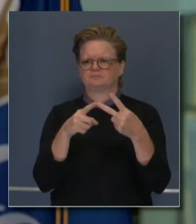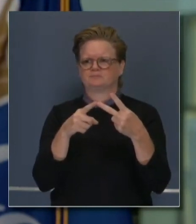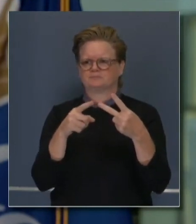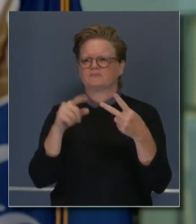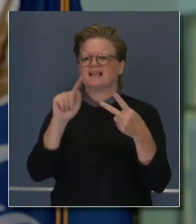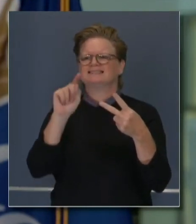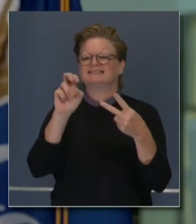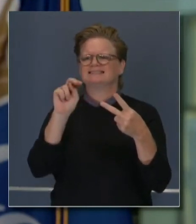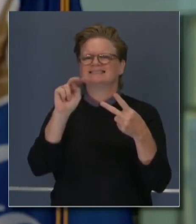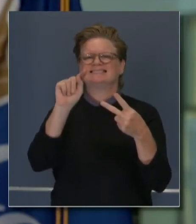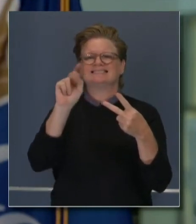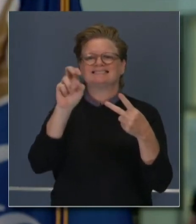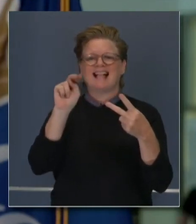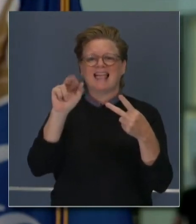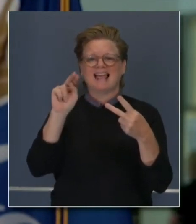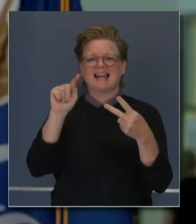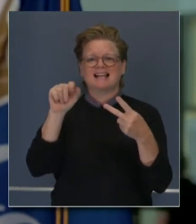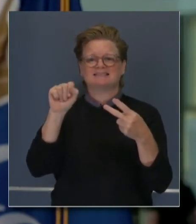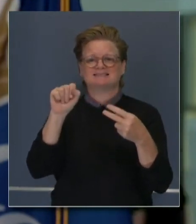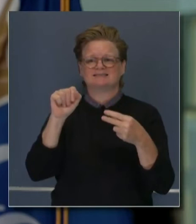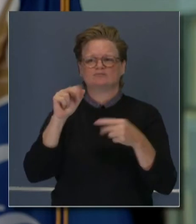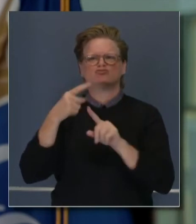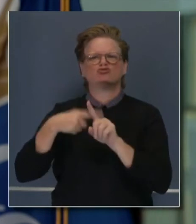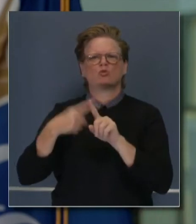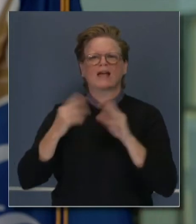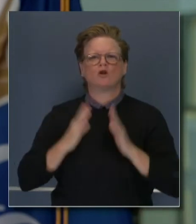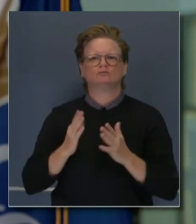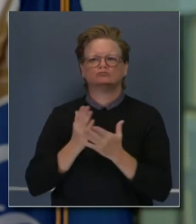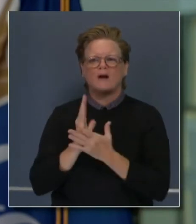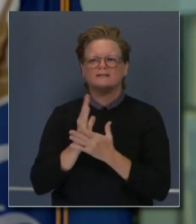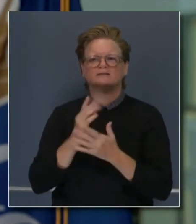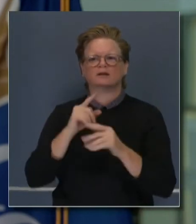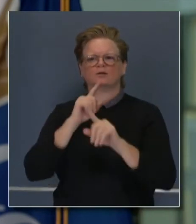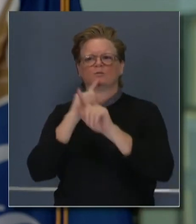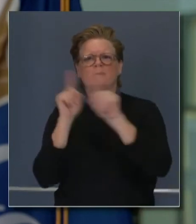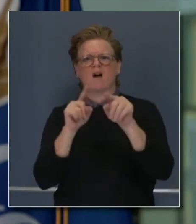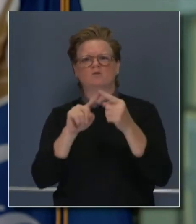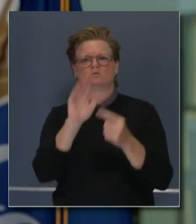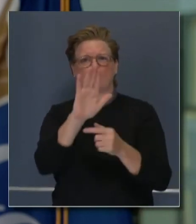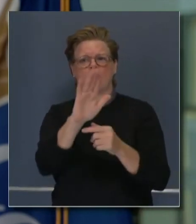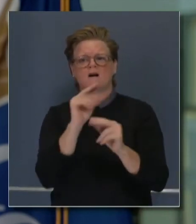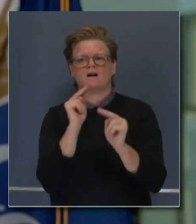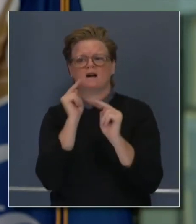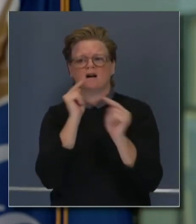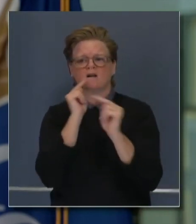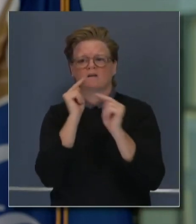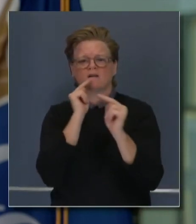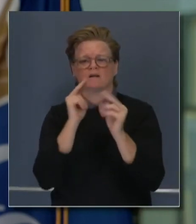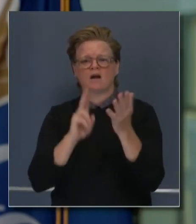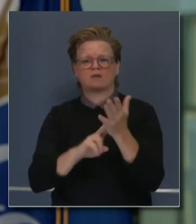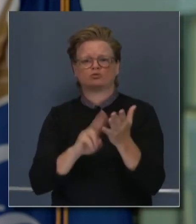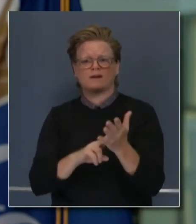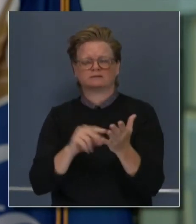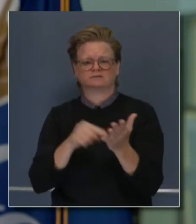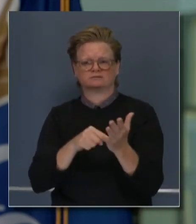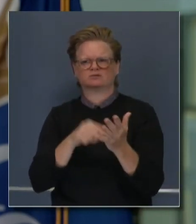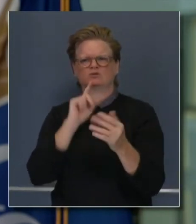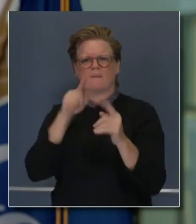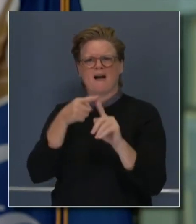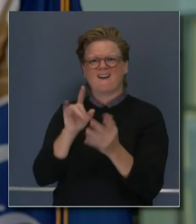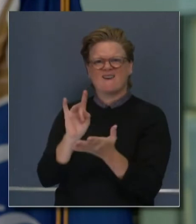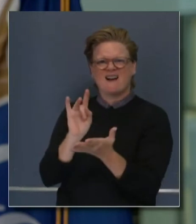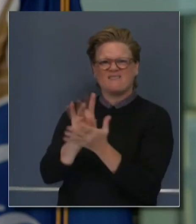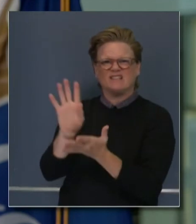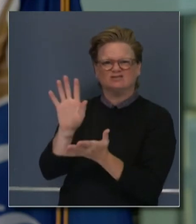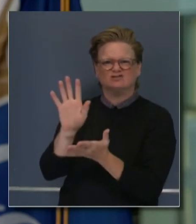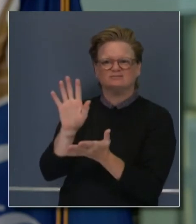say are coming out of the negotiations for the eviction relief bill that you discussed, without necessarily going into the details